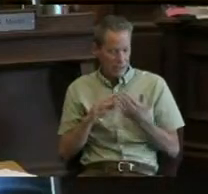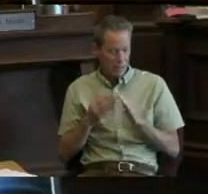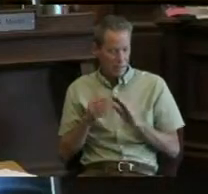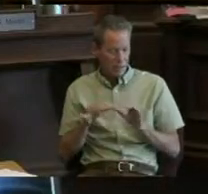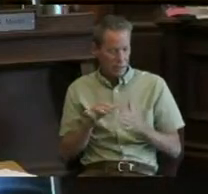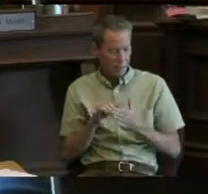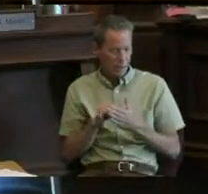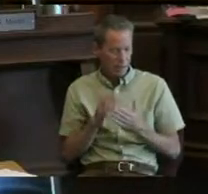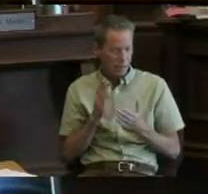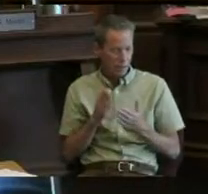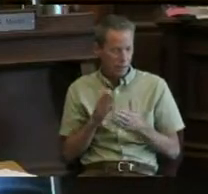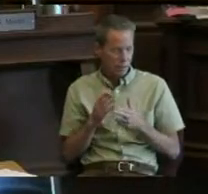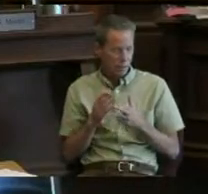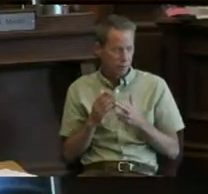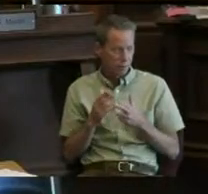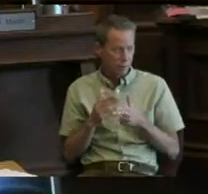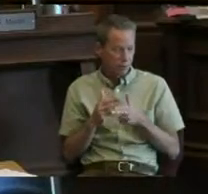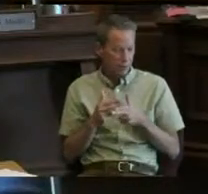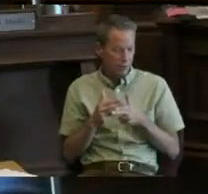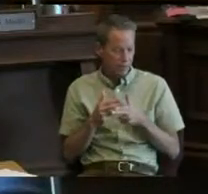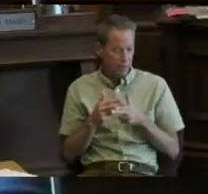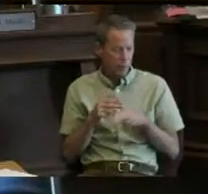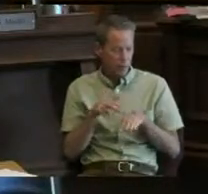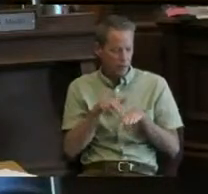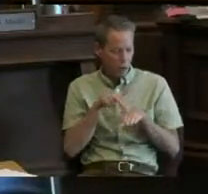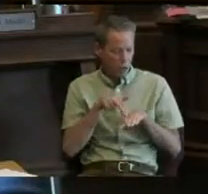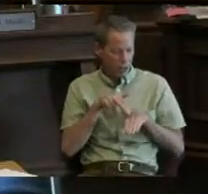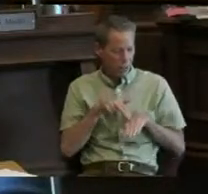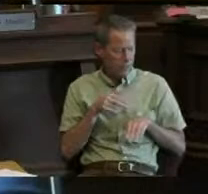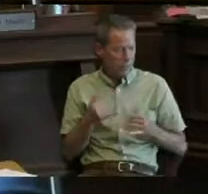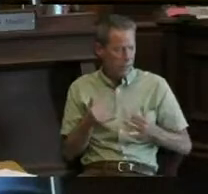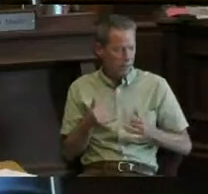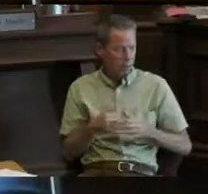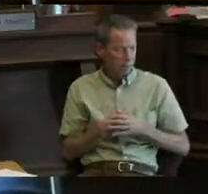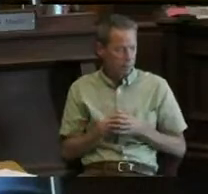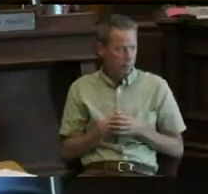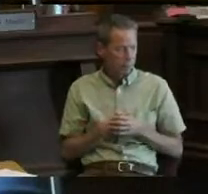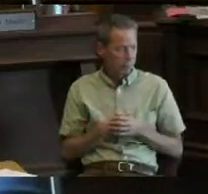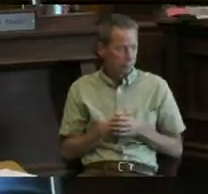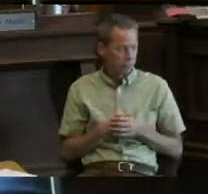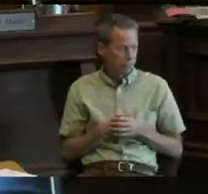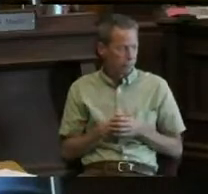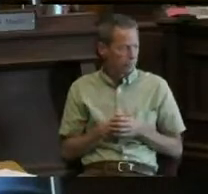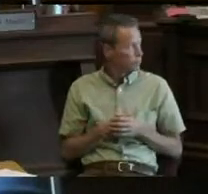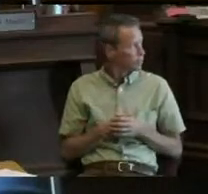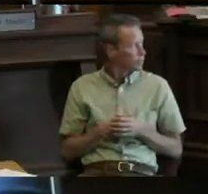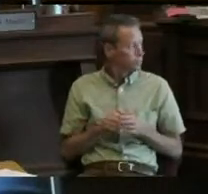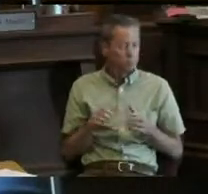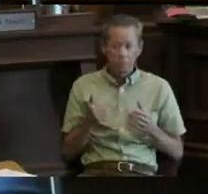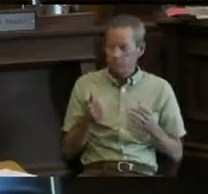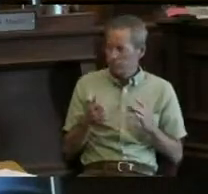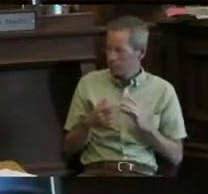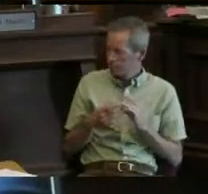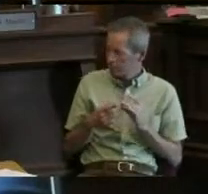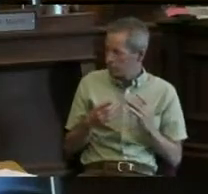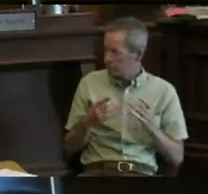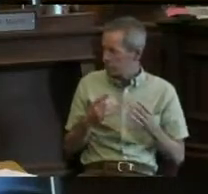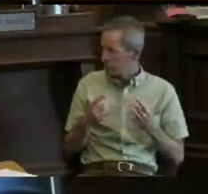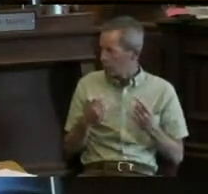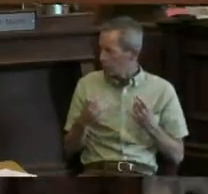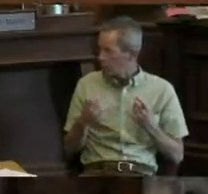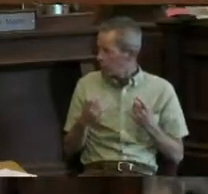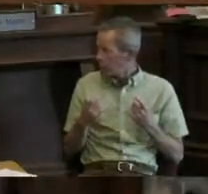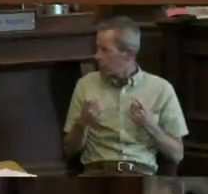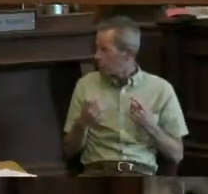we are going to put some temporary markings down in the interim to fix that. Right, any other questions, comments, concerns? If not, I